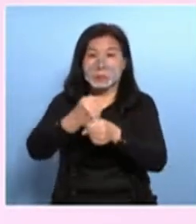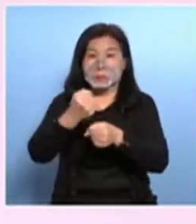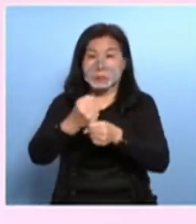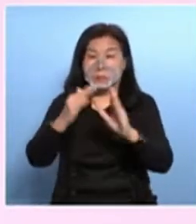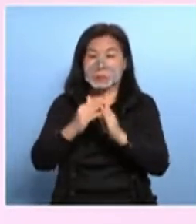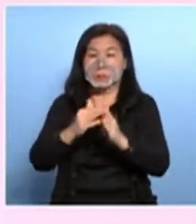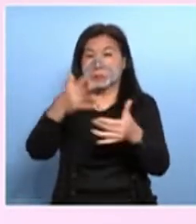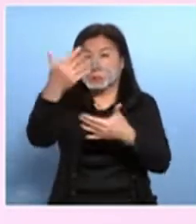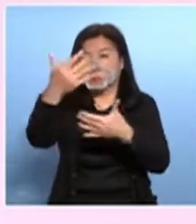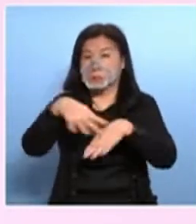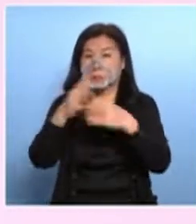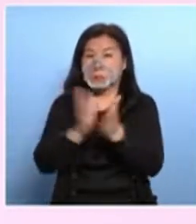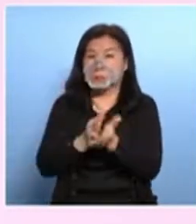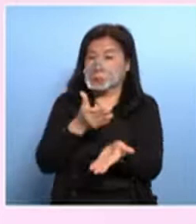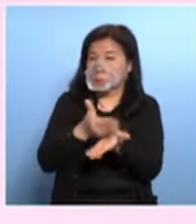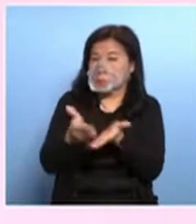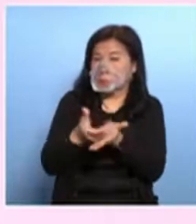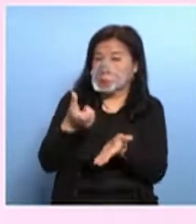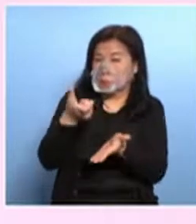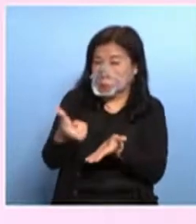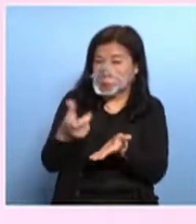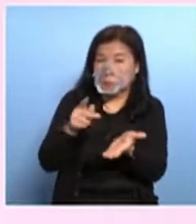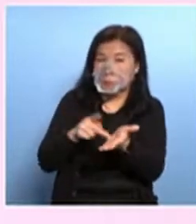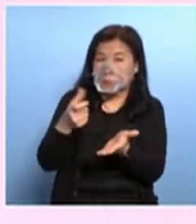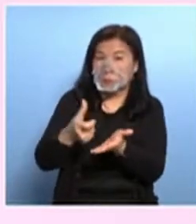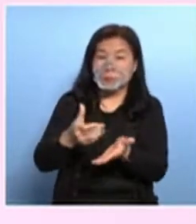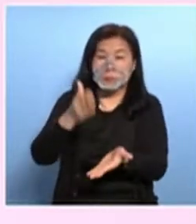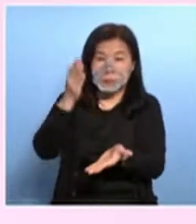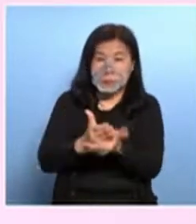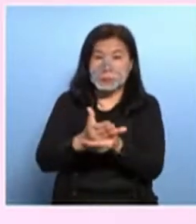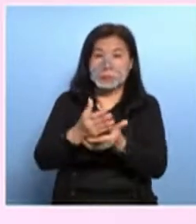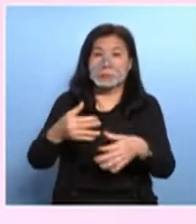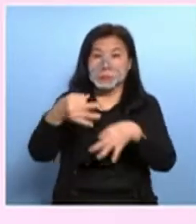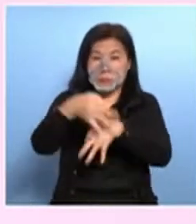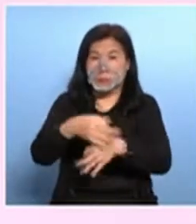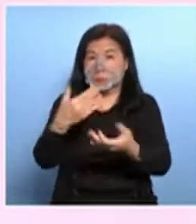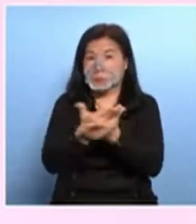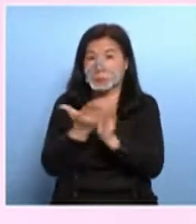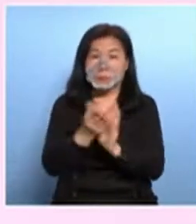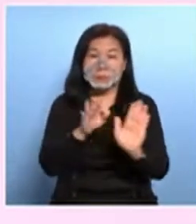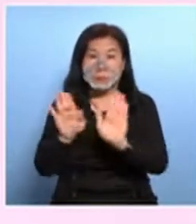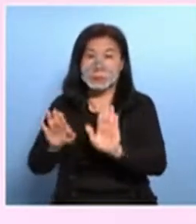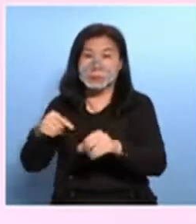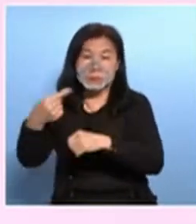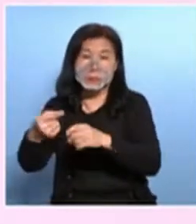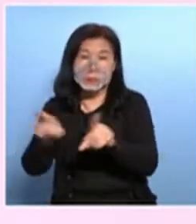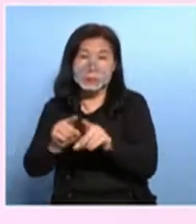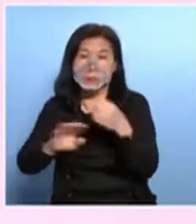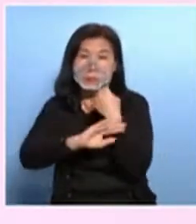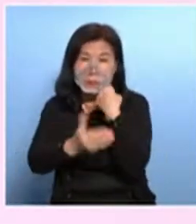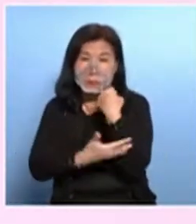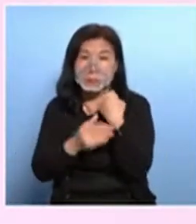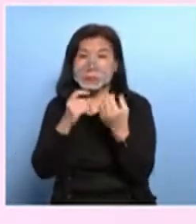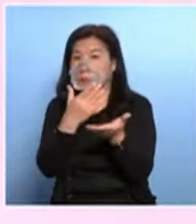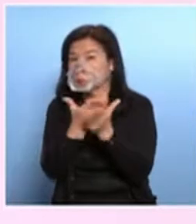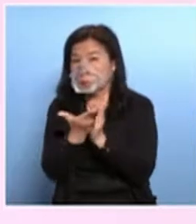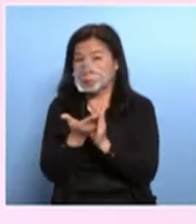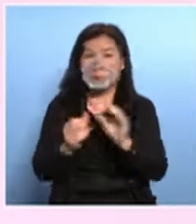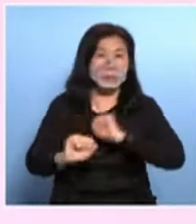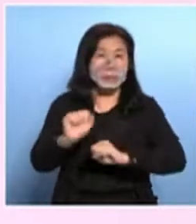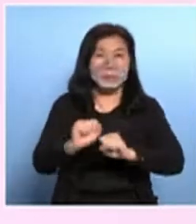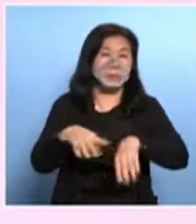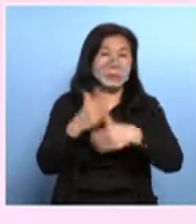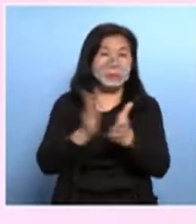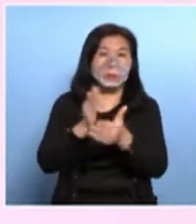of enterprises, we will expeditiously introduce new legislation to prohibit landlords from terminating the